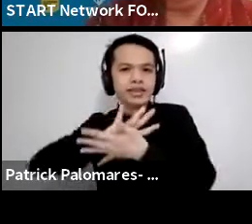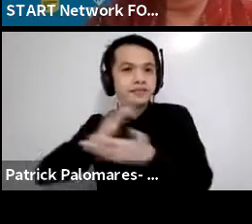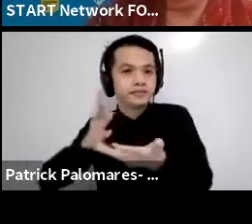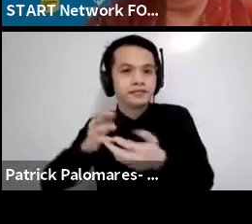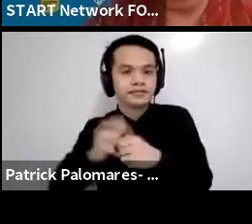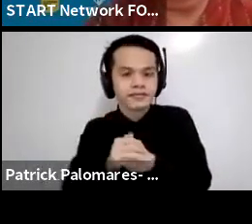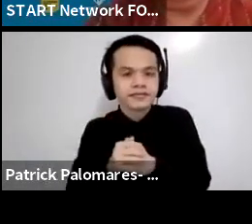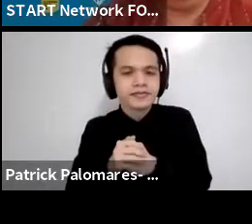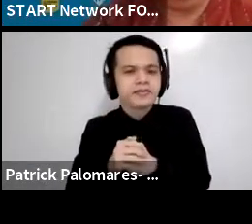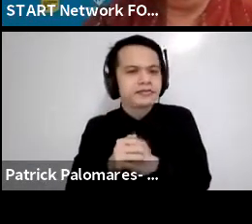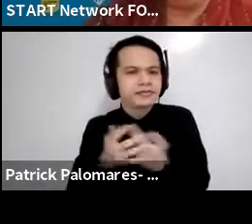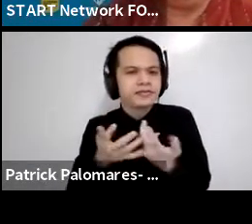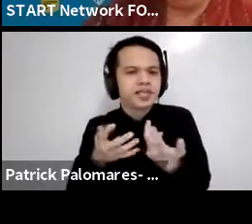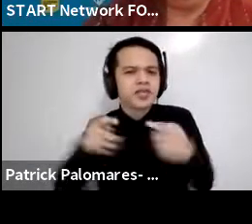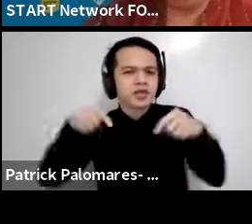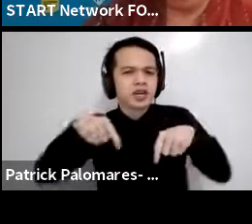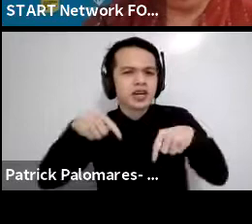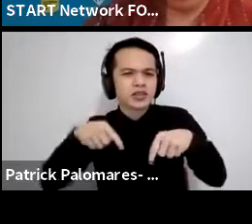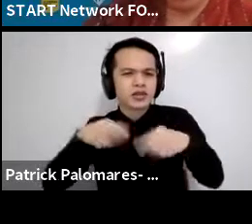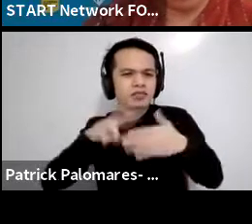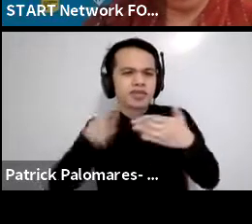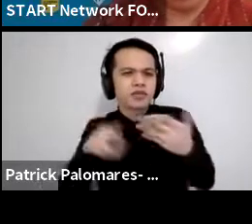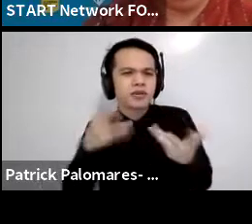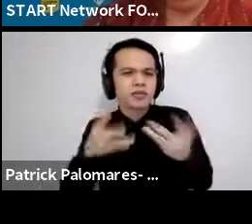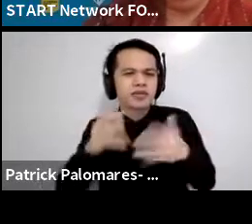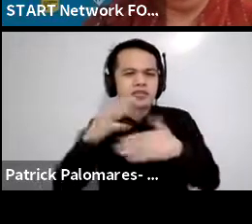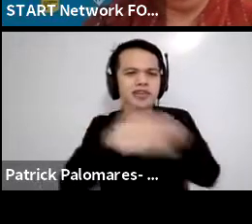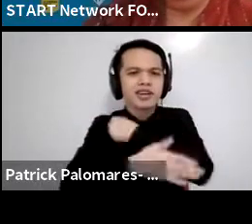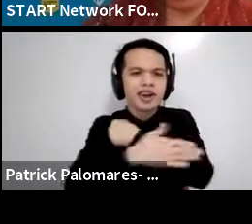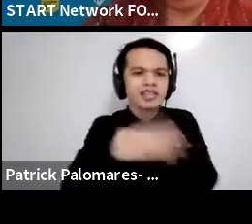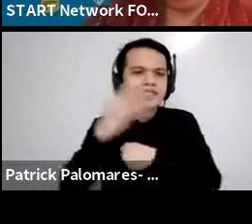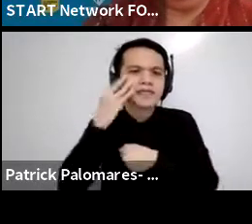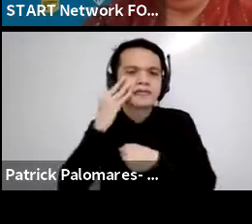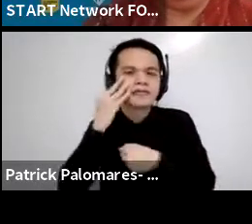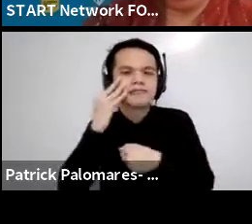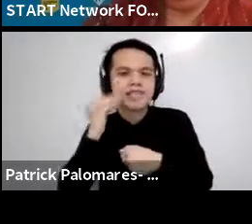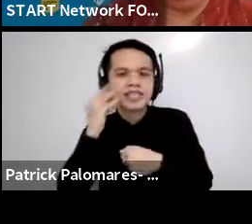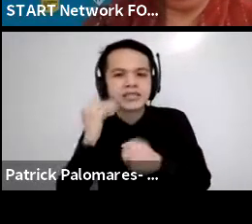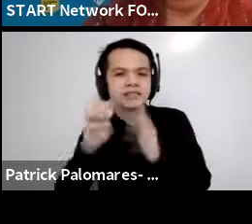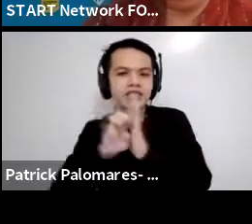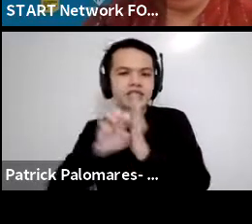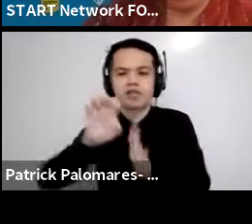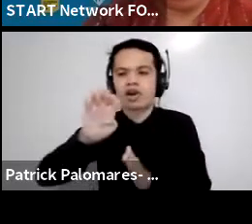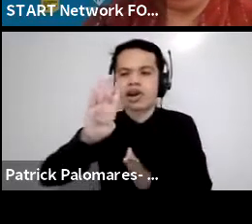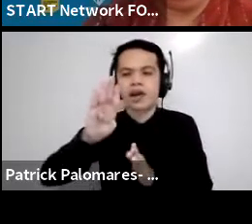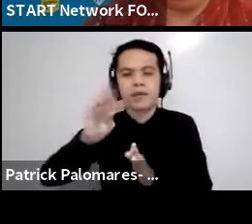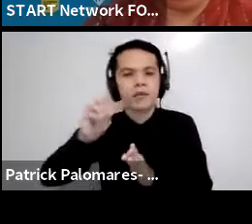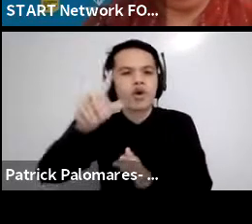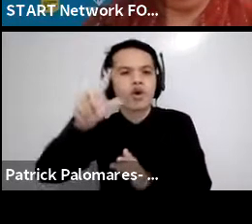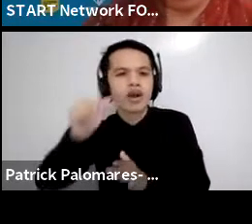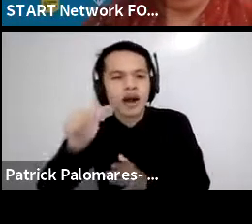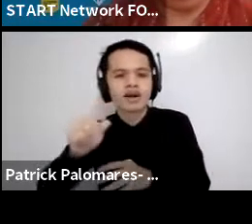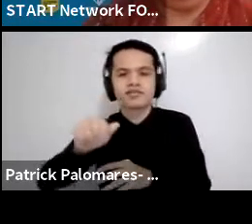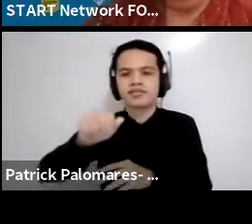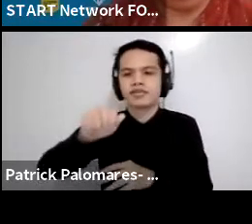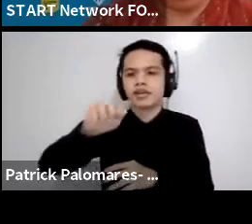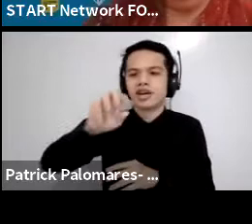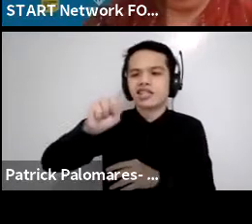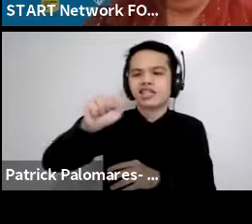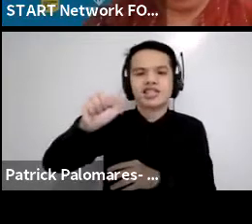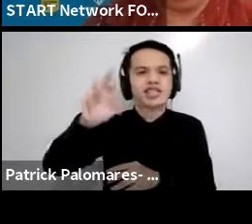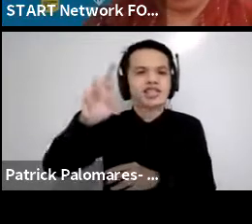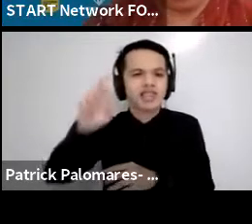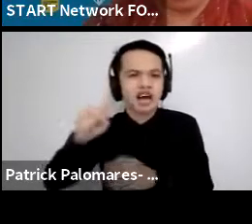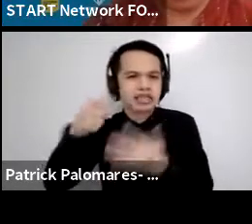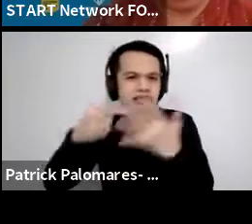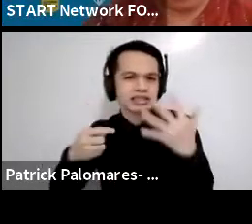meaning because this was a result maybe of countries who have experience in terms of Ebola, MERS, and SARS. So